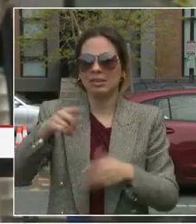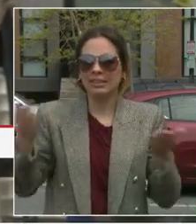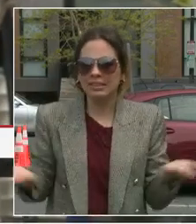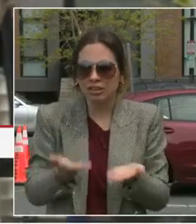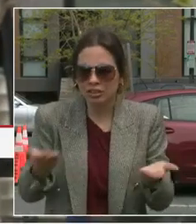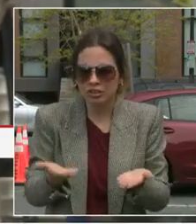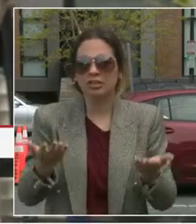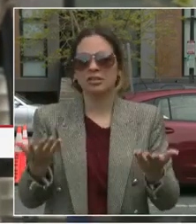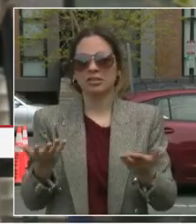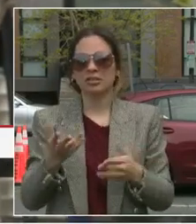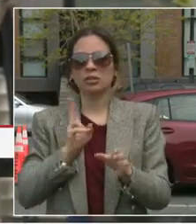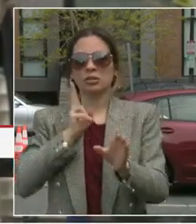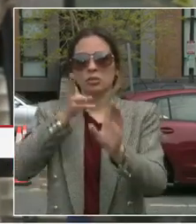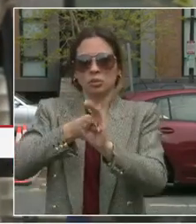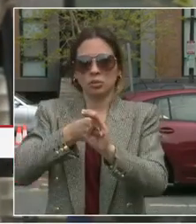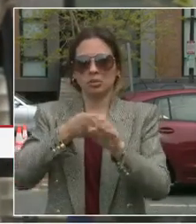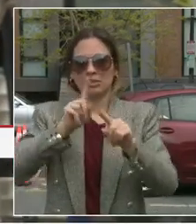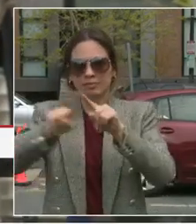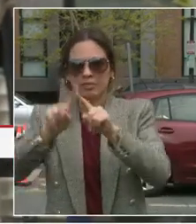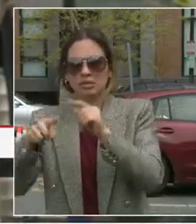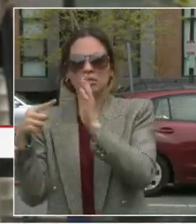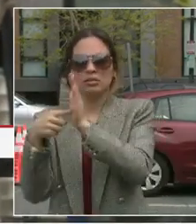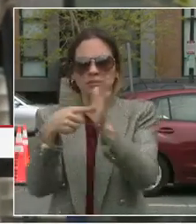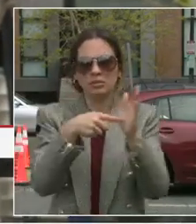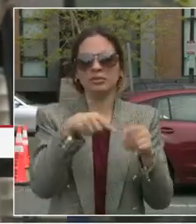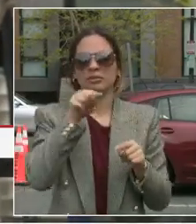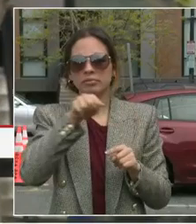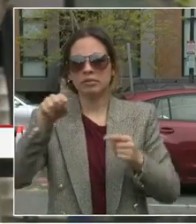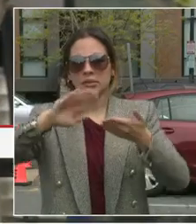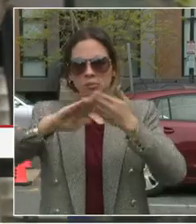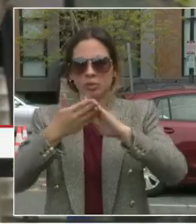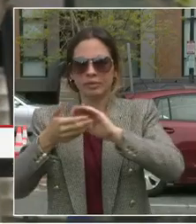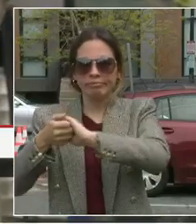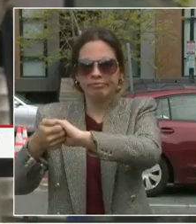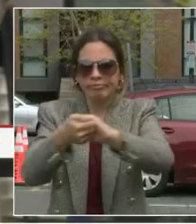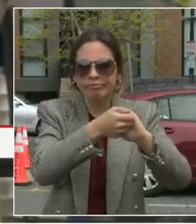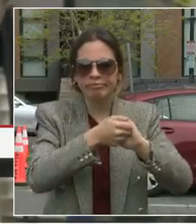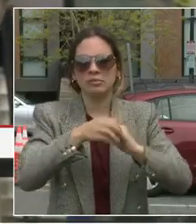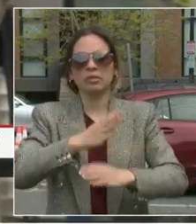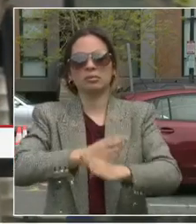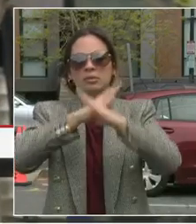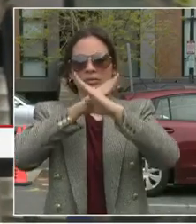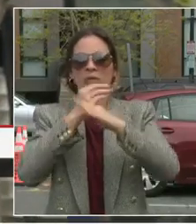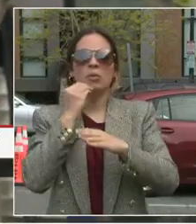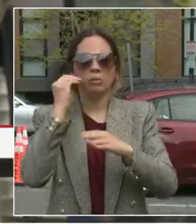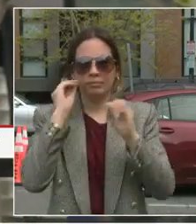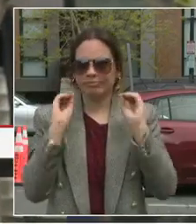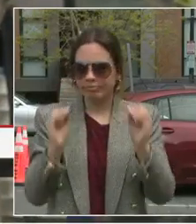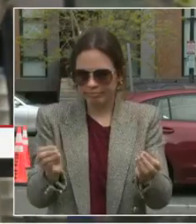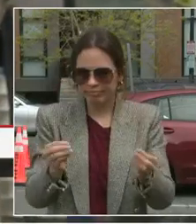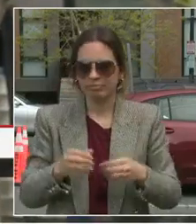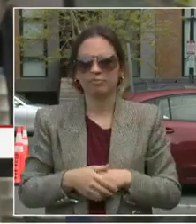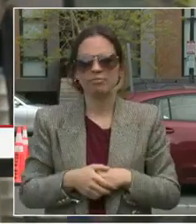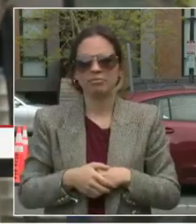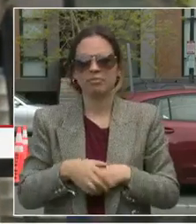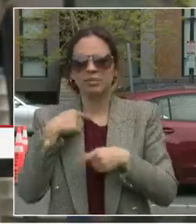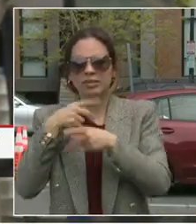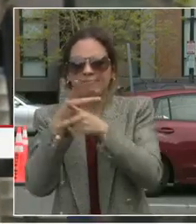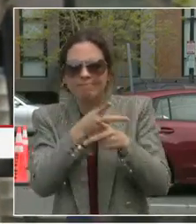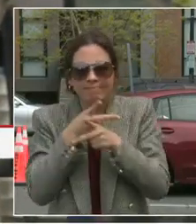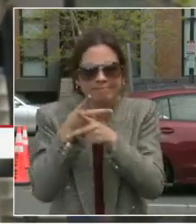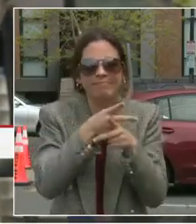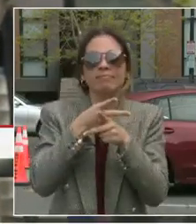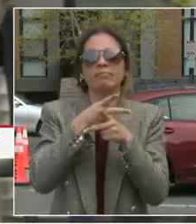by representatives of the Community Partnership for the Prevention of Homelessness, which oversees the point-in-time count.